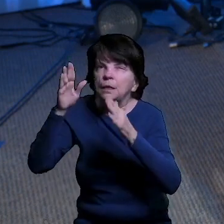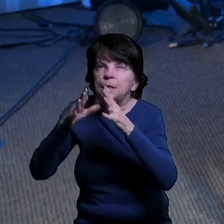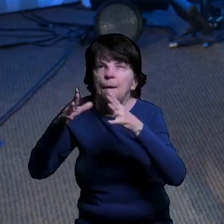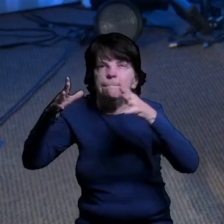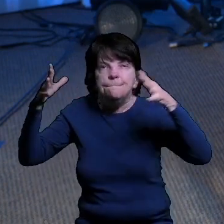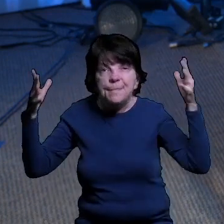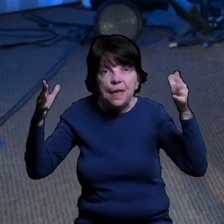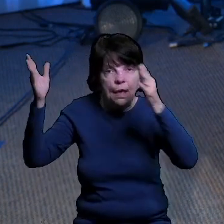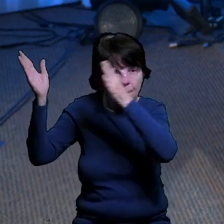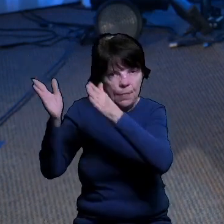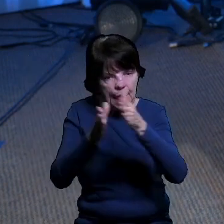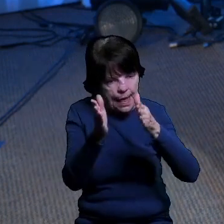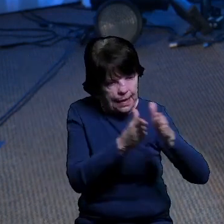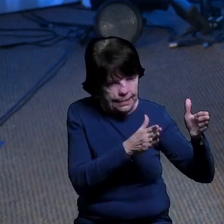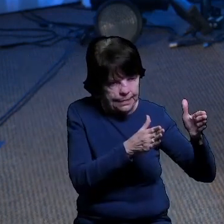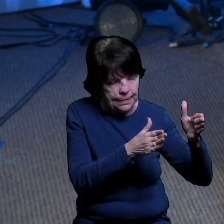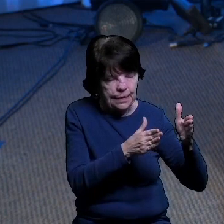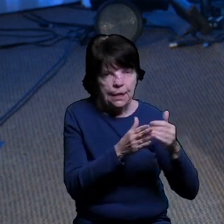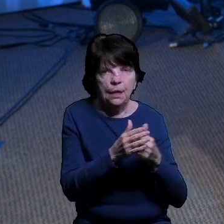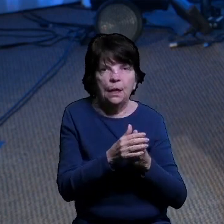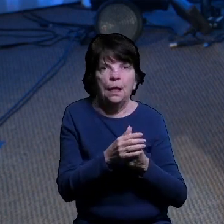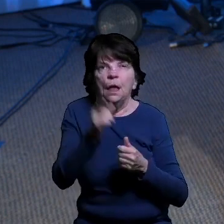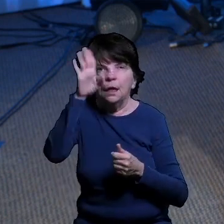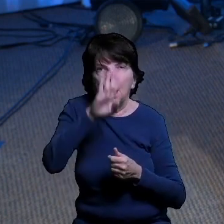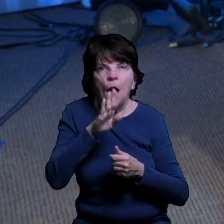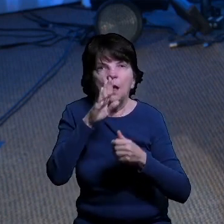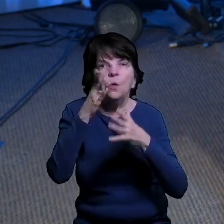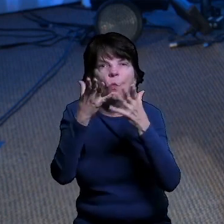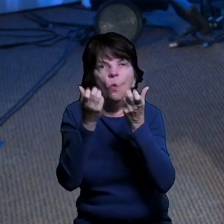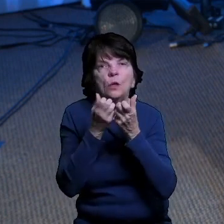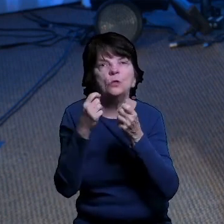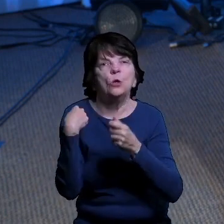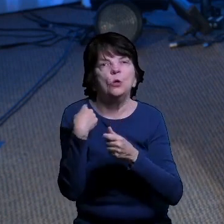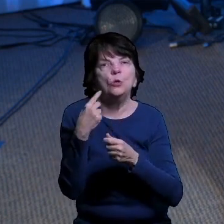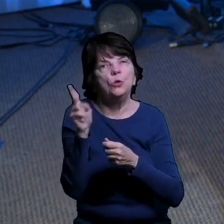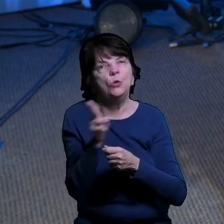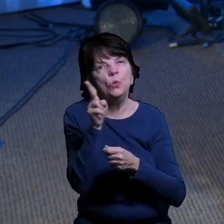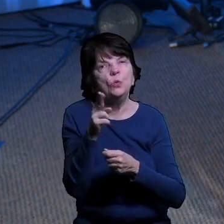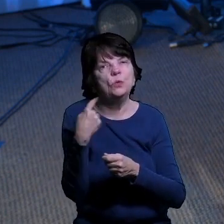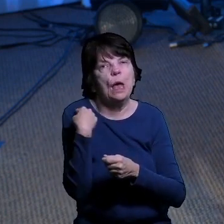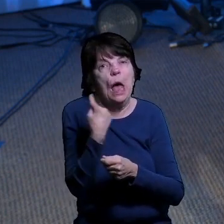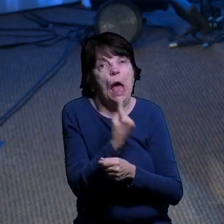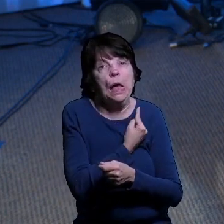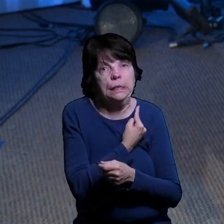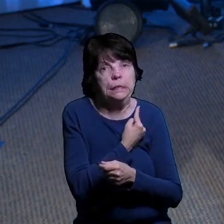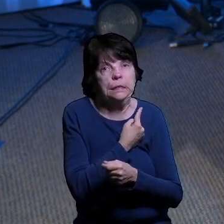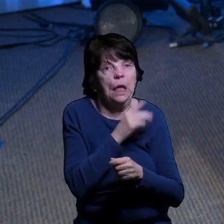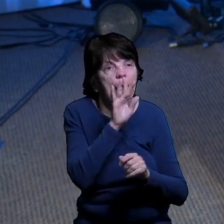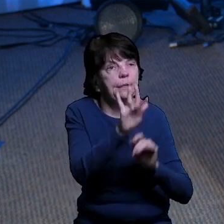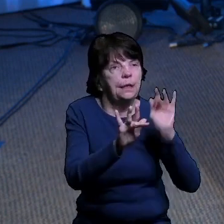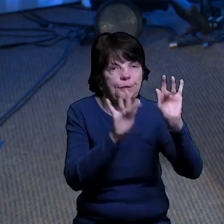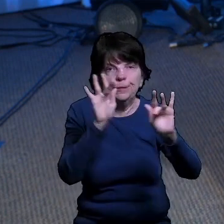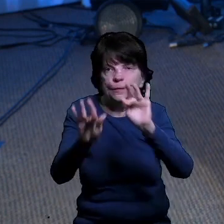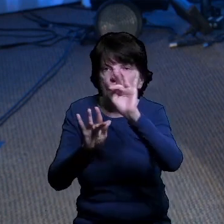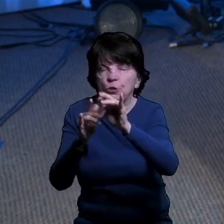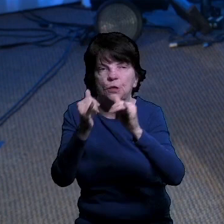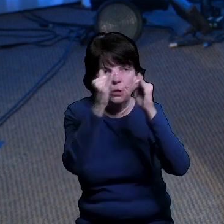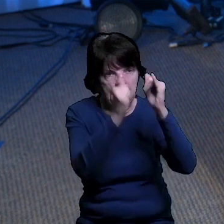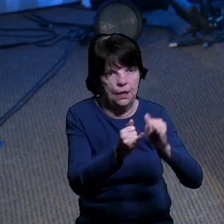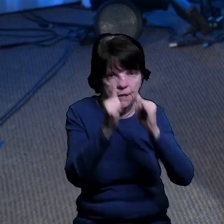you. He's wanting to use me. He wants to use us to touch other people's lives because